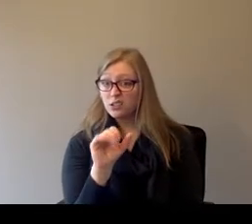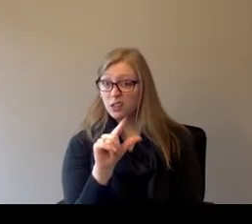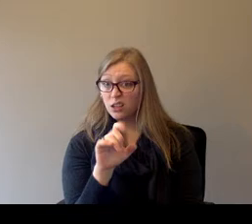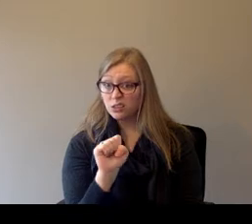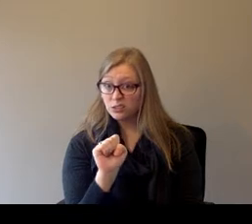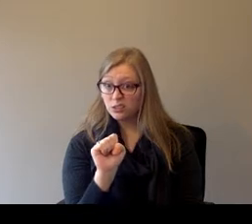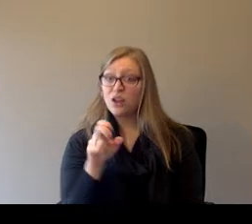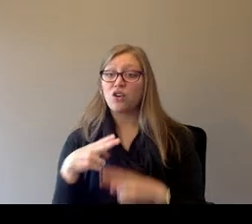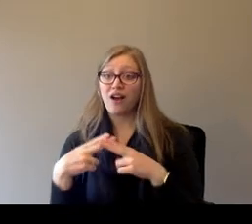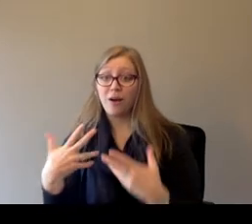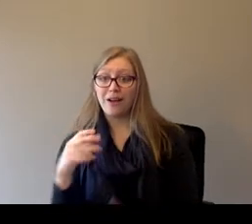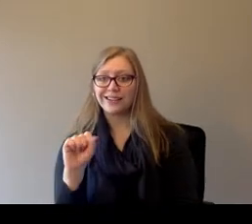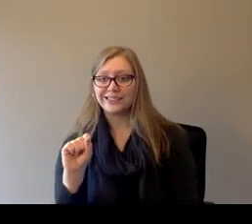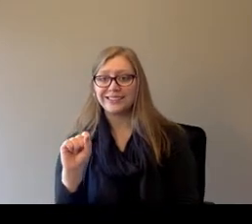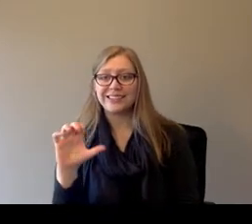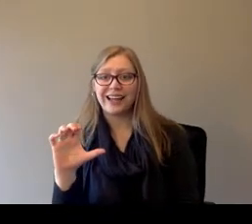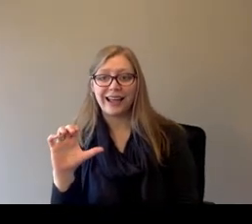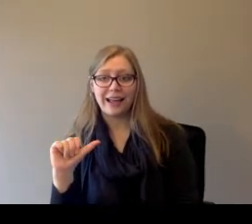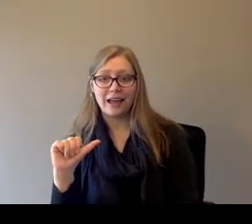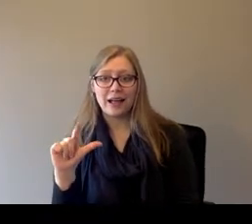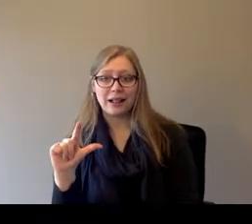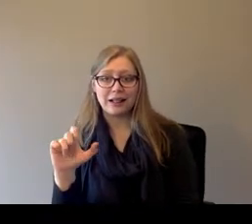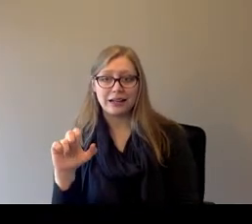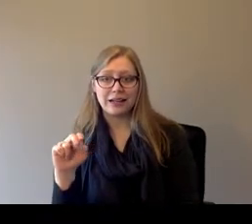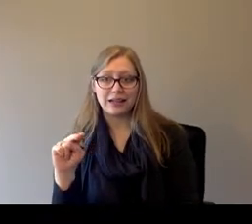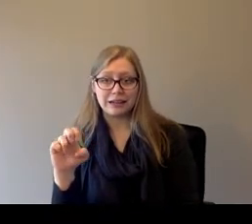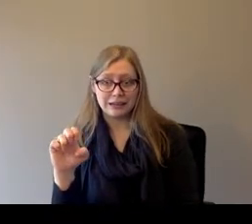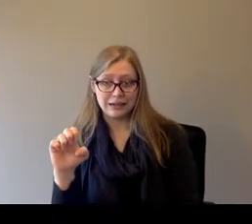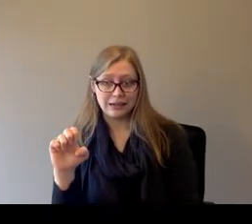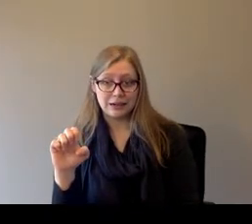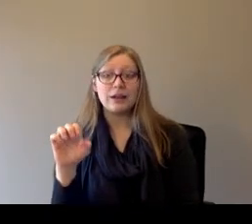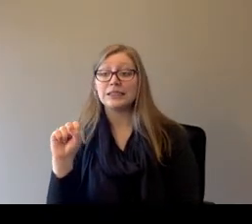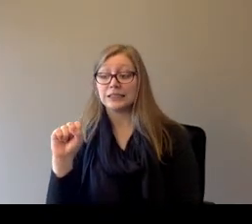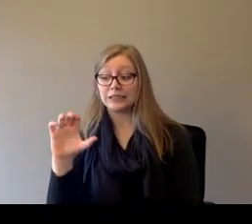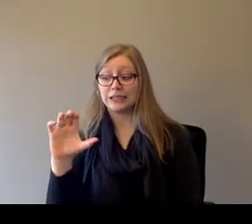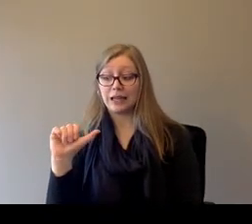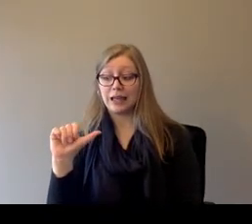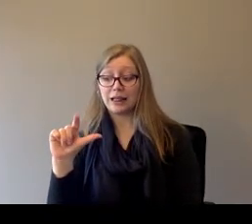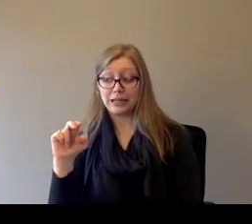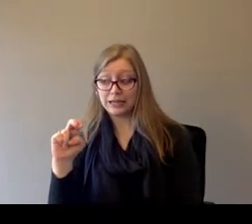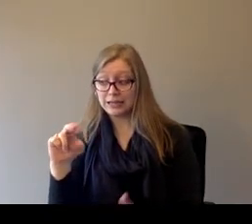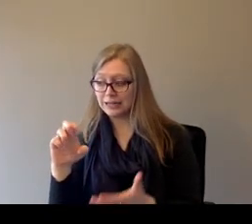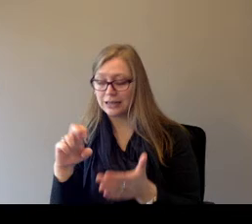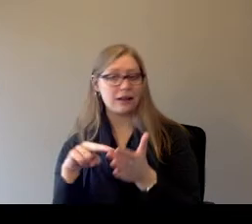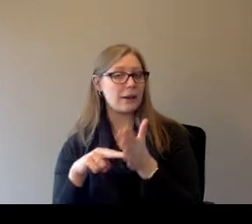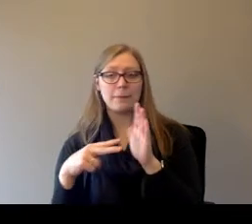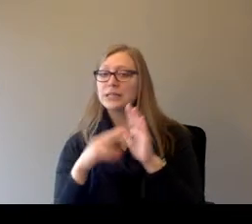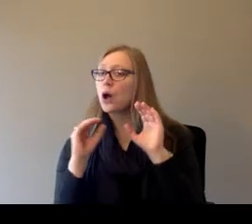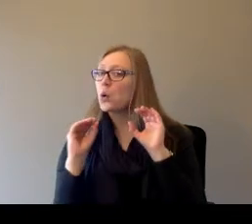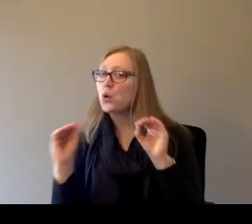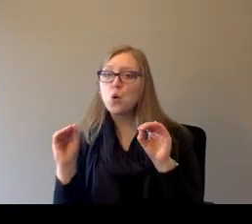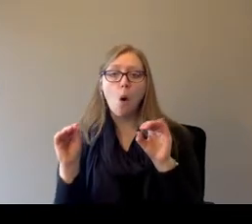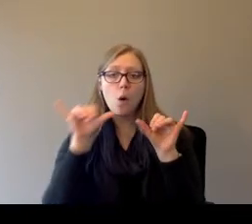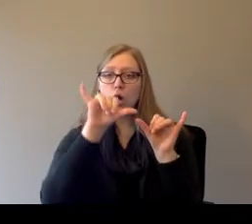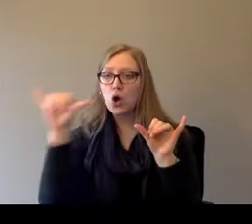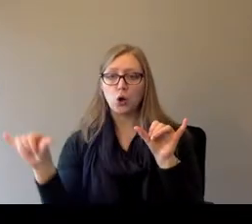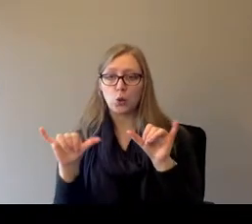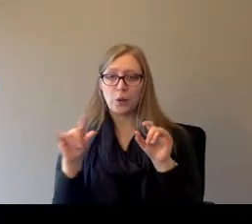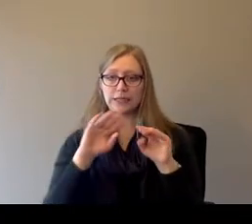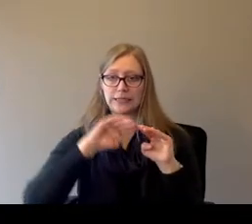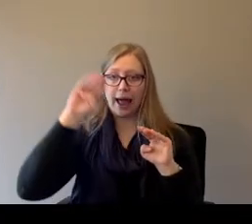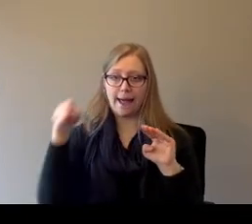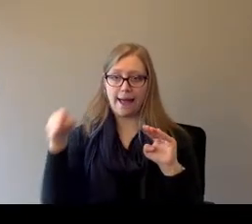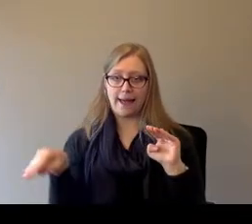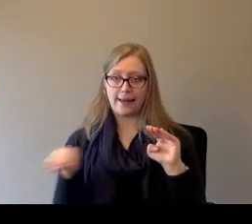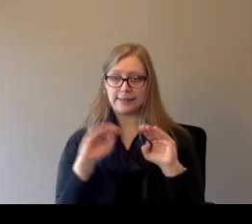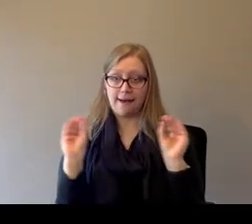triangle. And a scalene triangle means that there are no sides that are congruent. Scalene triangles have no sides that are the same.